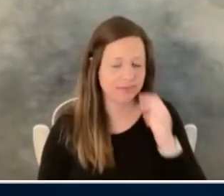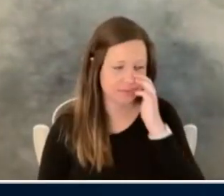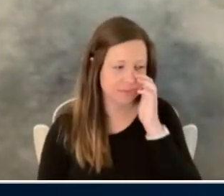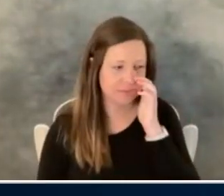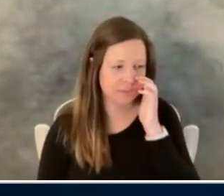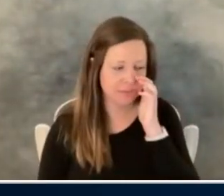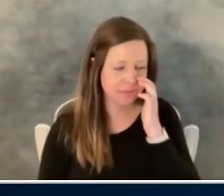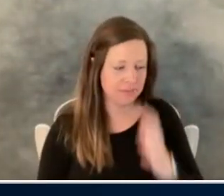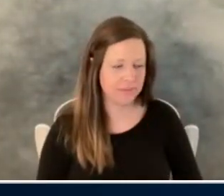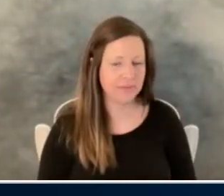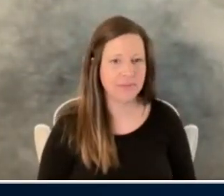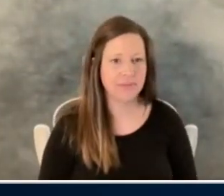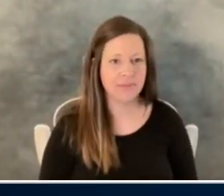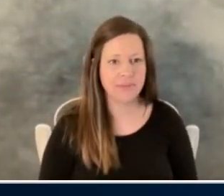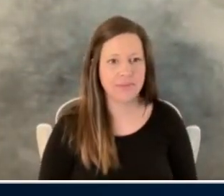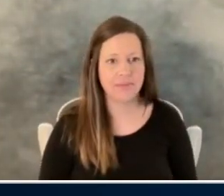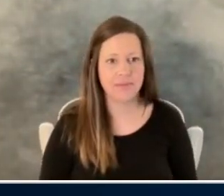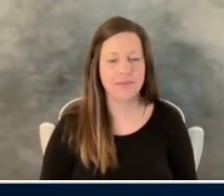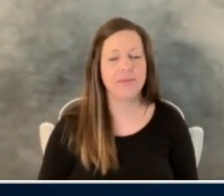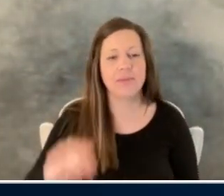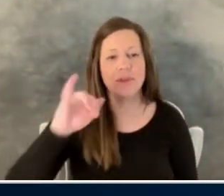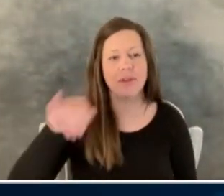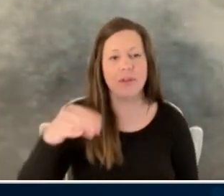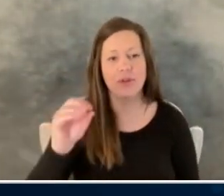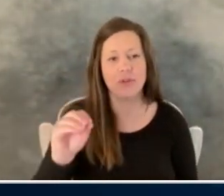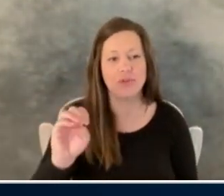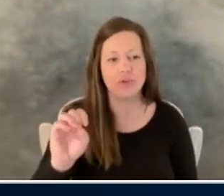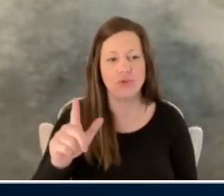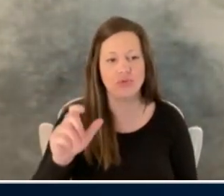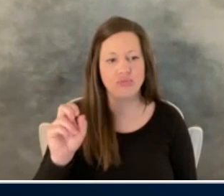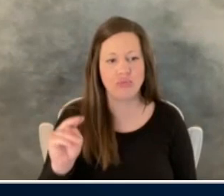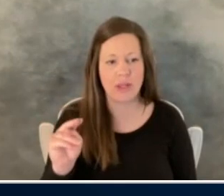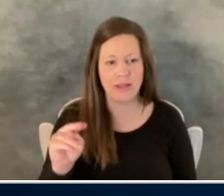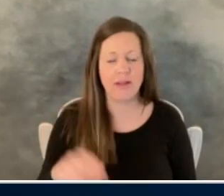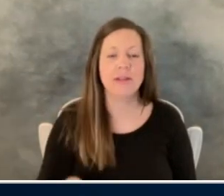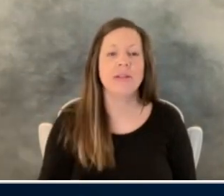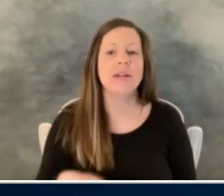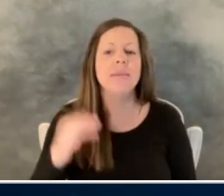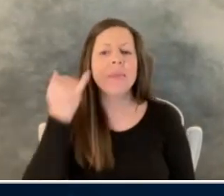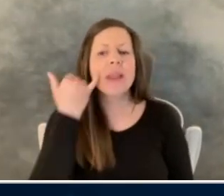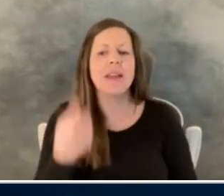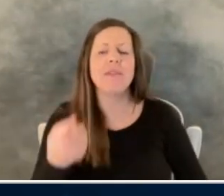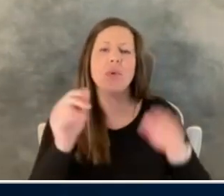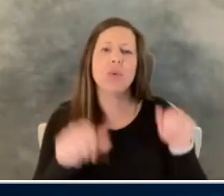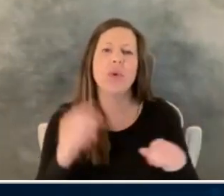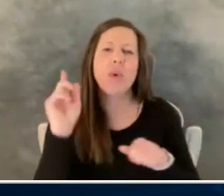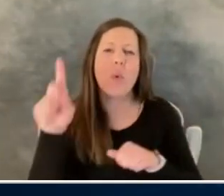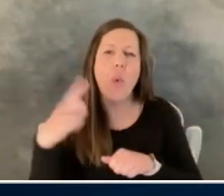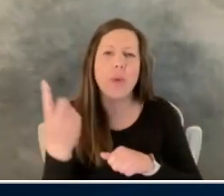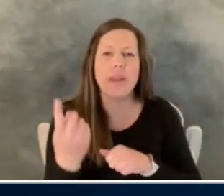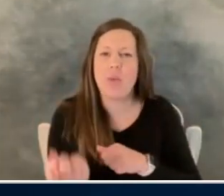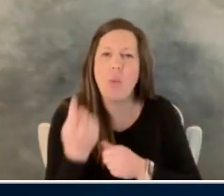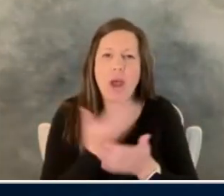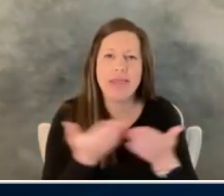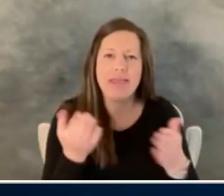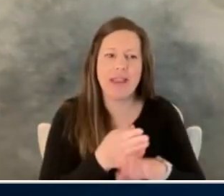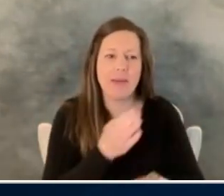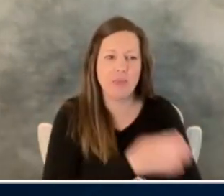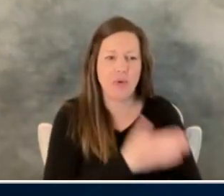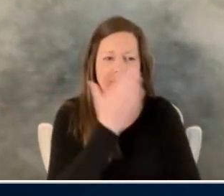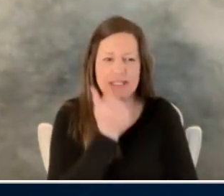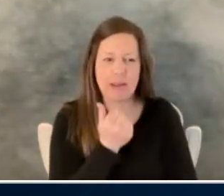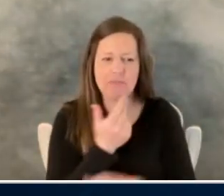Joellen McGranahan has a question for you, Dr. Luthra. If you could only do one thing to improve sleep, what would that